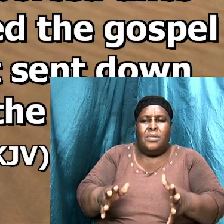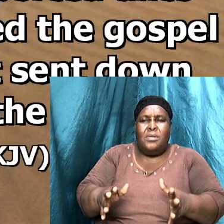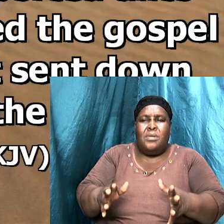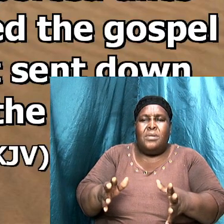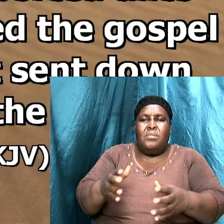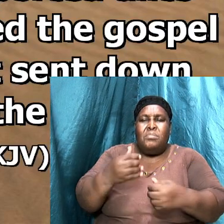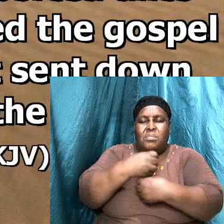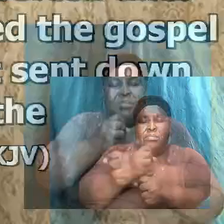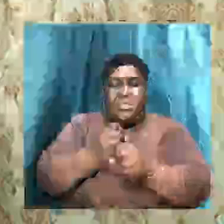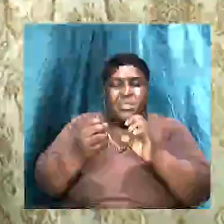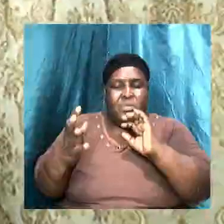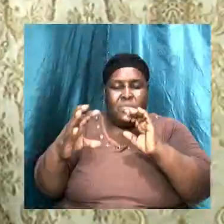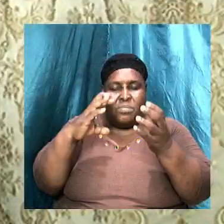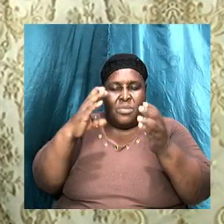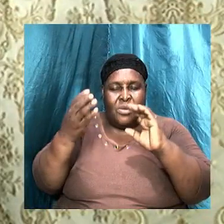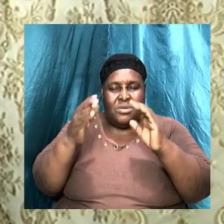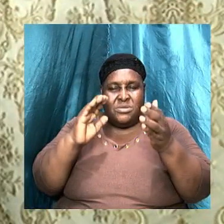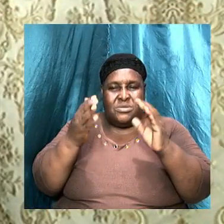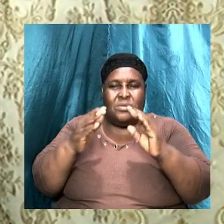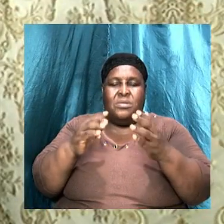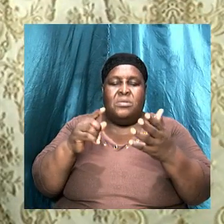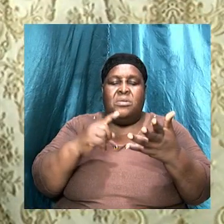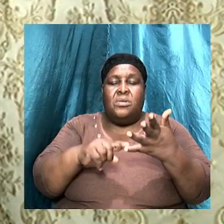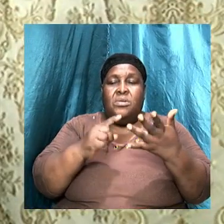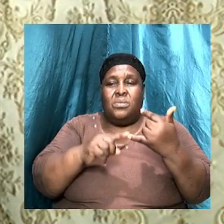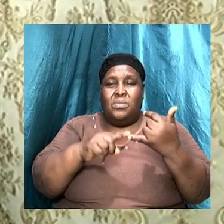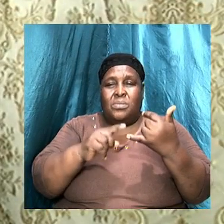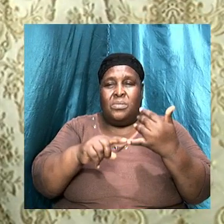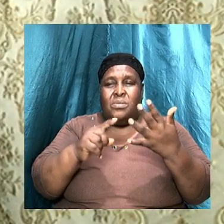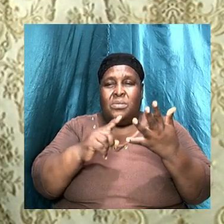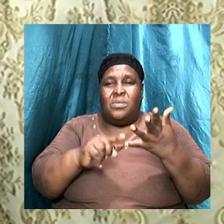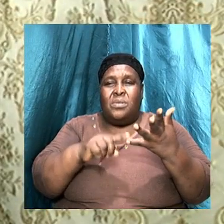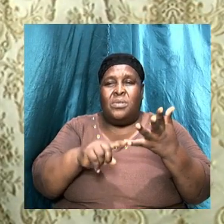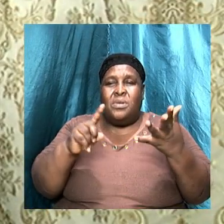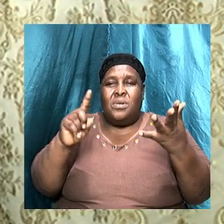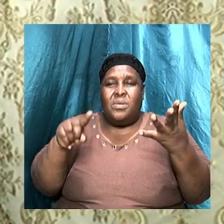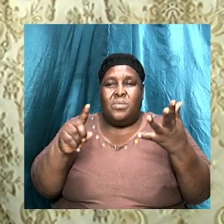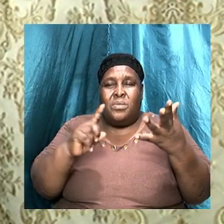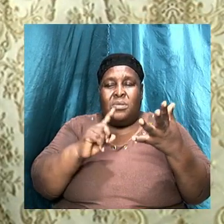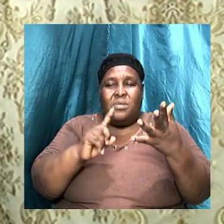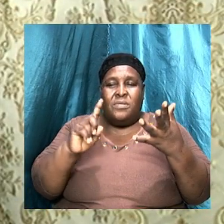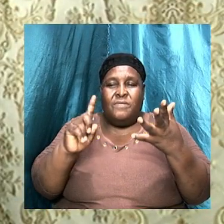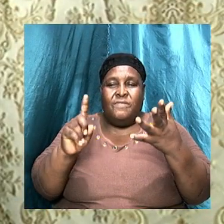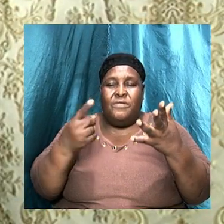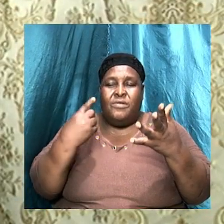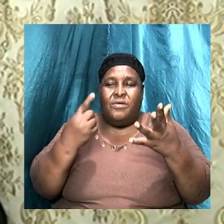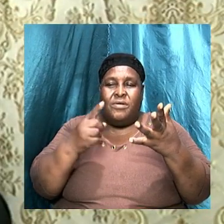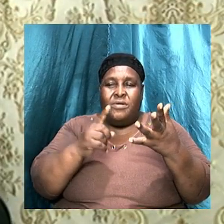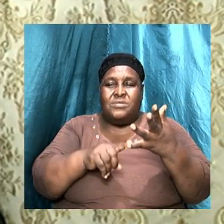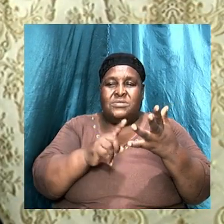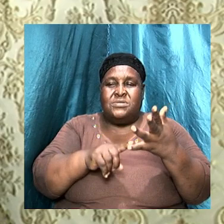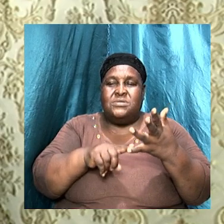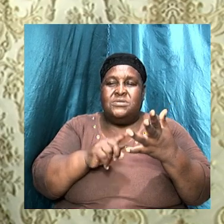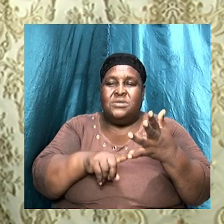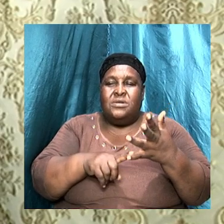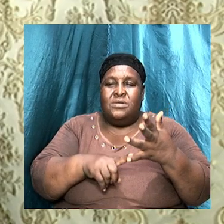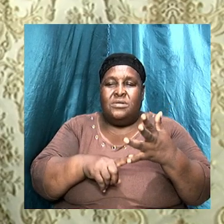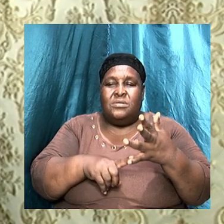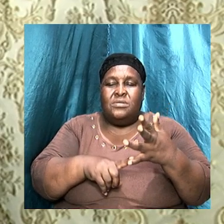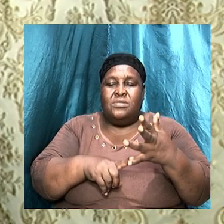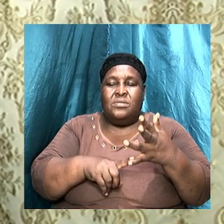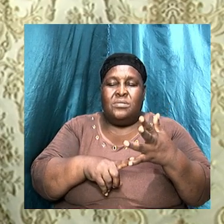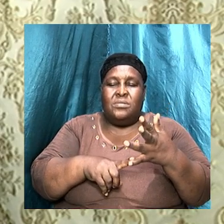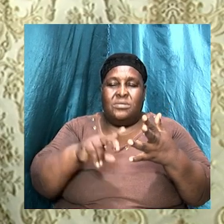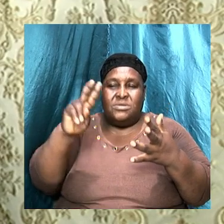two comparisons one the first comparison of the Old Testament prophets to the New Testament saints